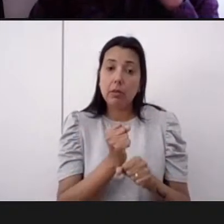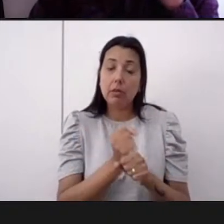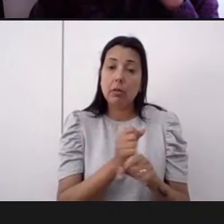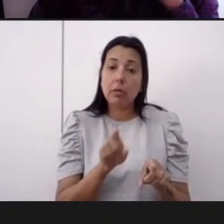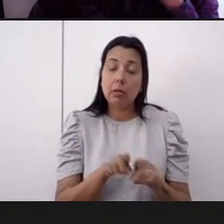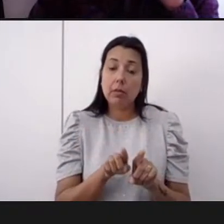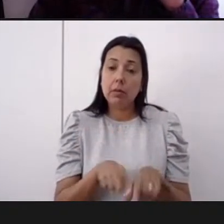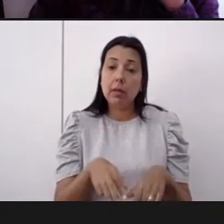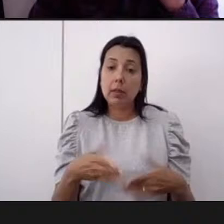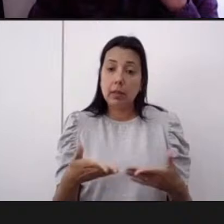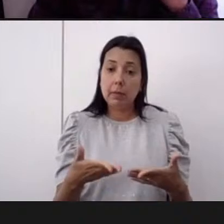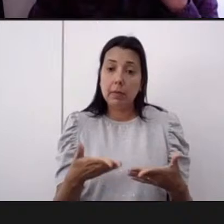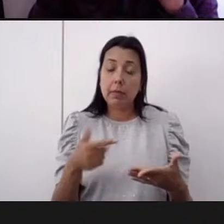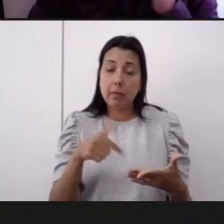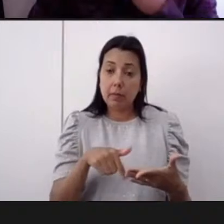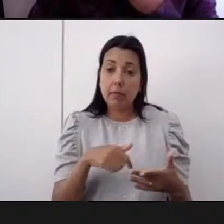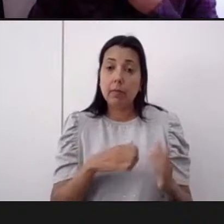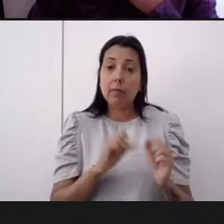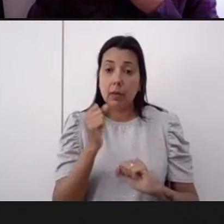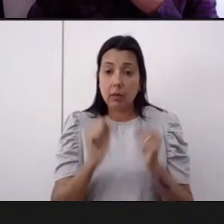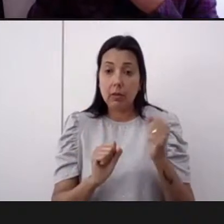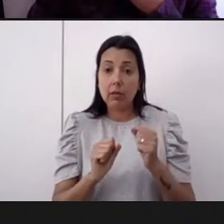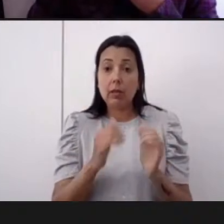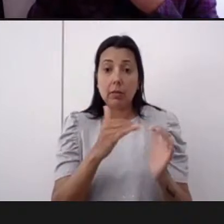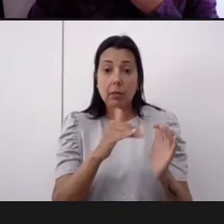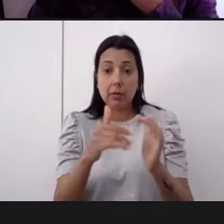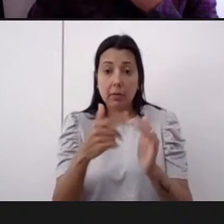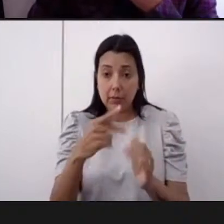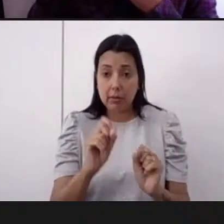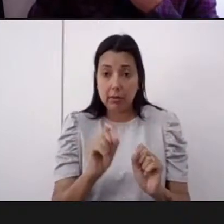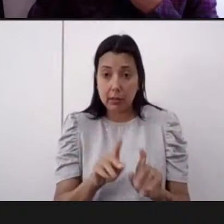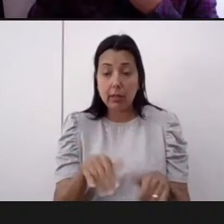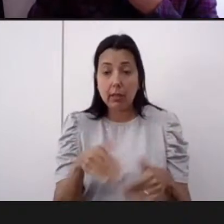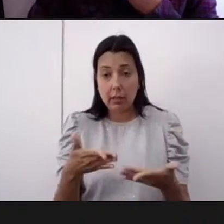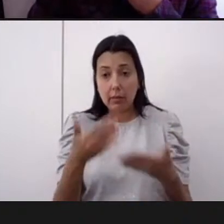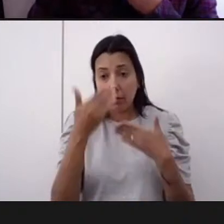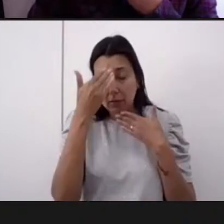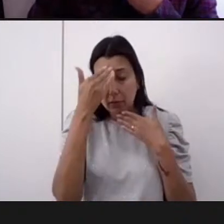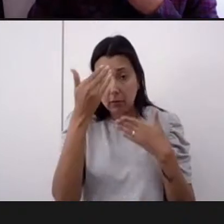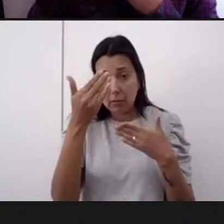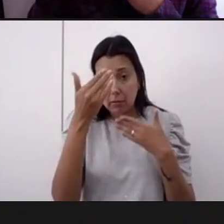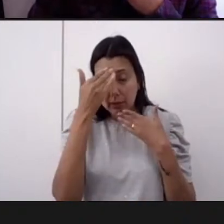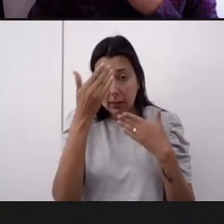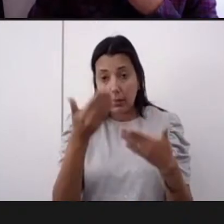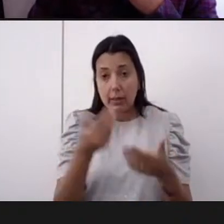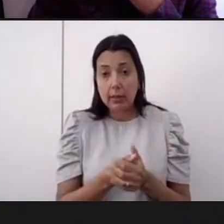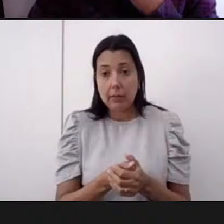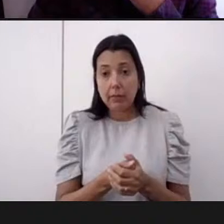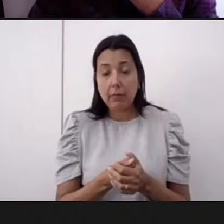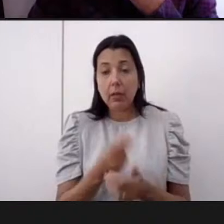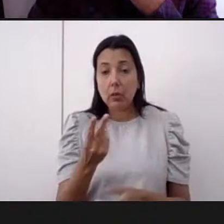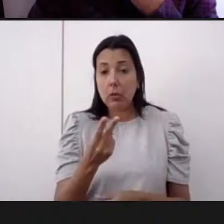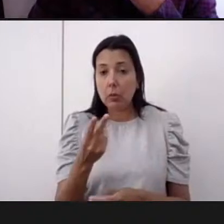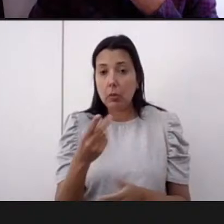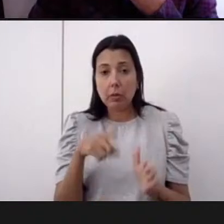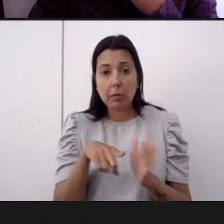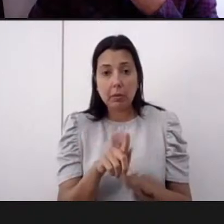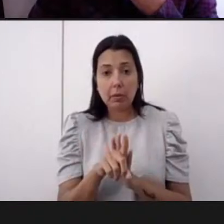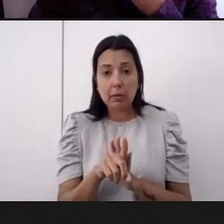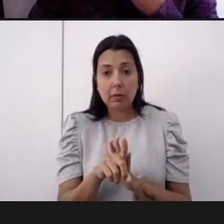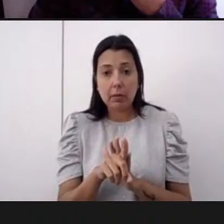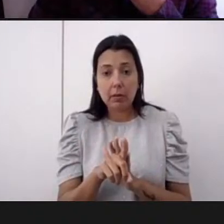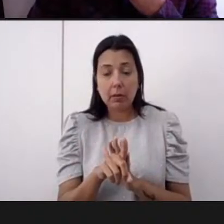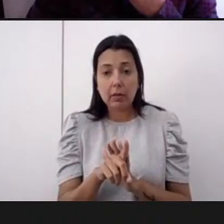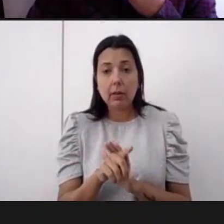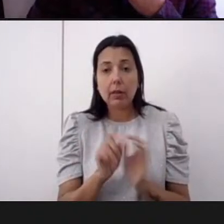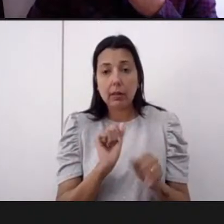it in the chat if you wish. So thank you very much for this question. I think these are key questions, but I have no time to elaborate more. Sorry.